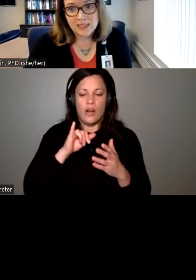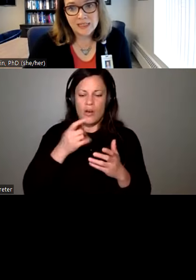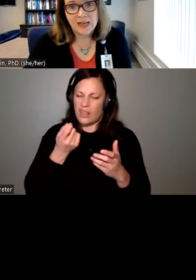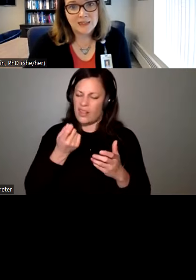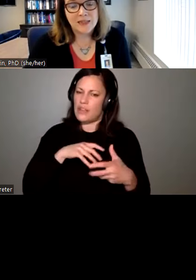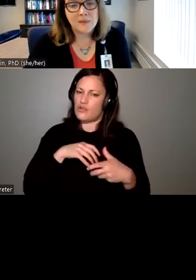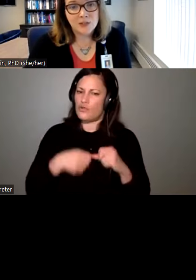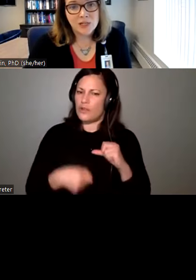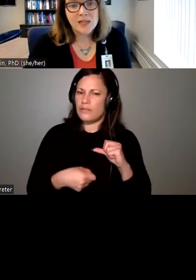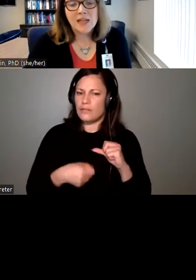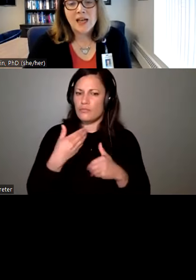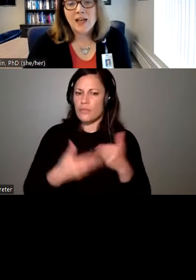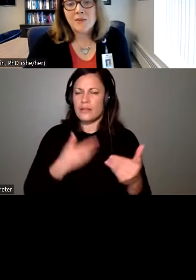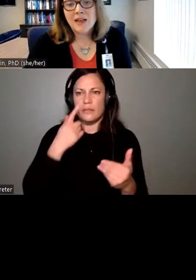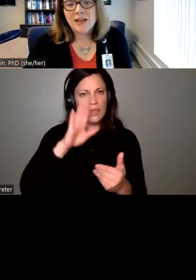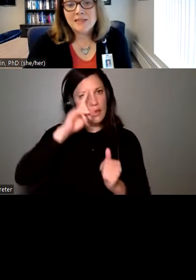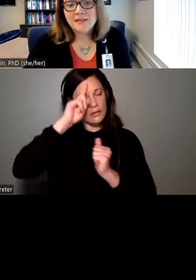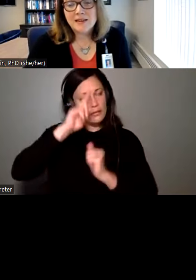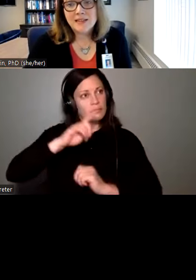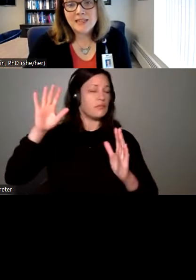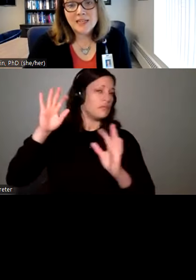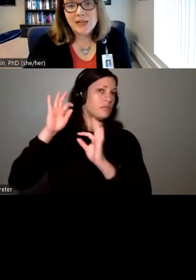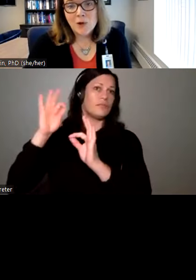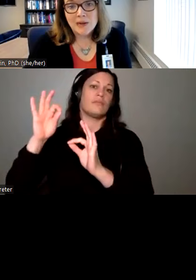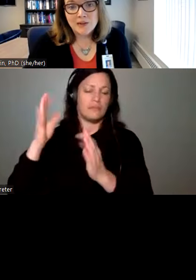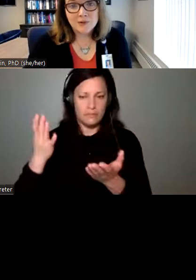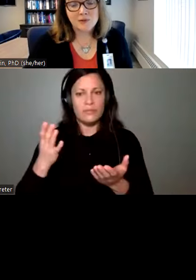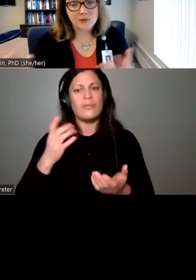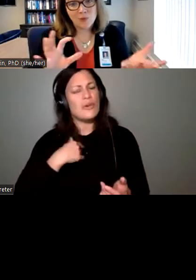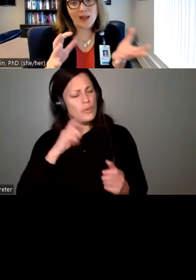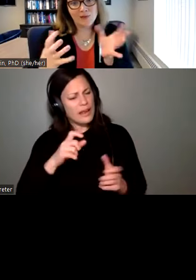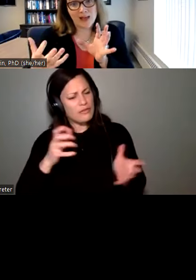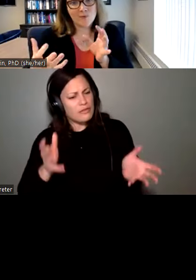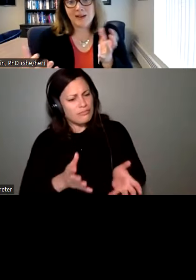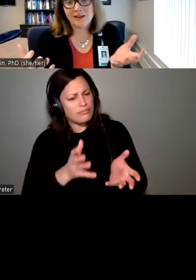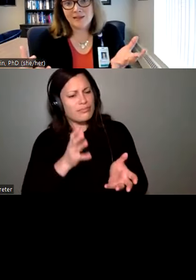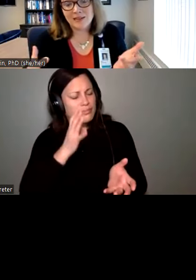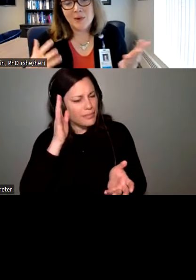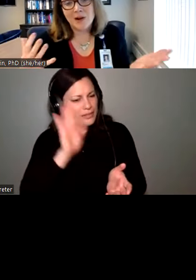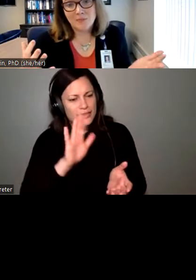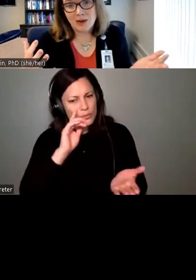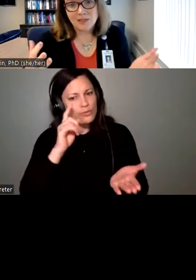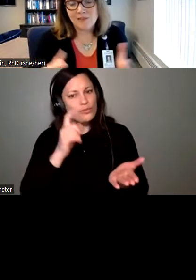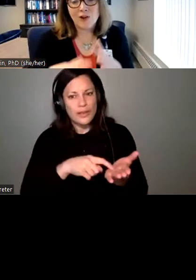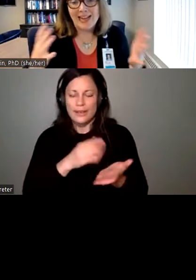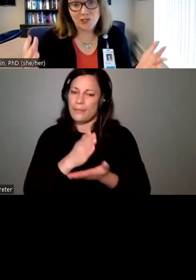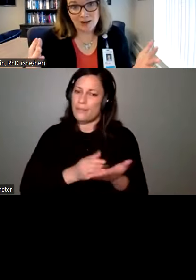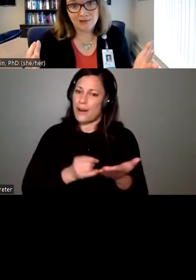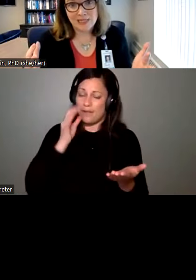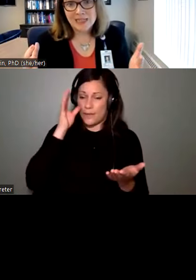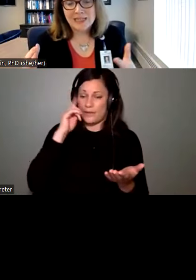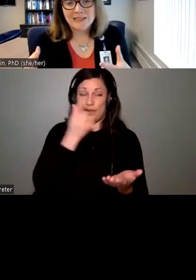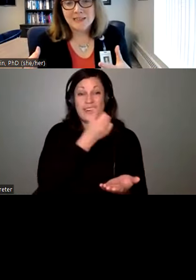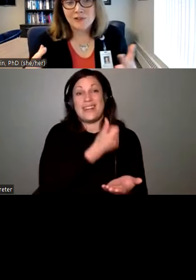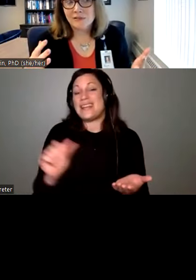of an idealized image. And ideally, we help parents sort of shift away from that, recognizing that part of parenting for any